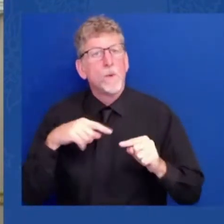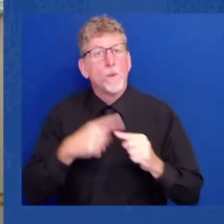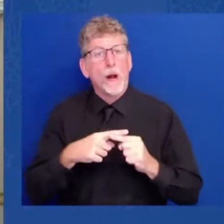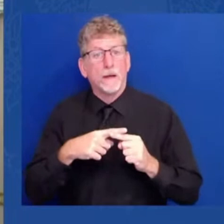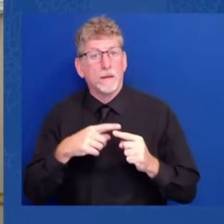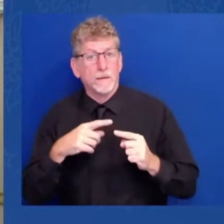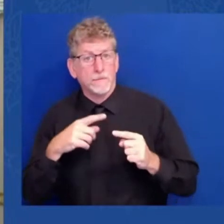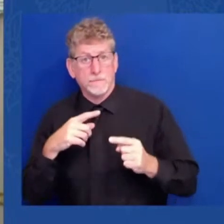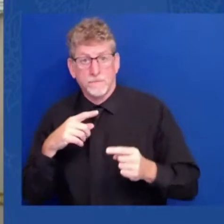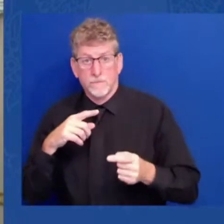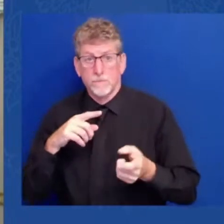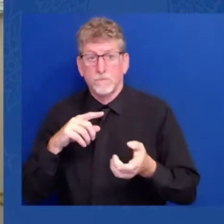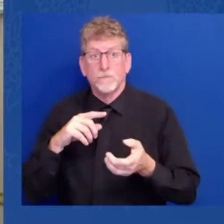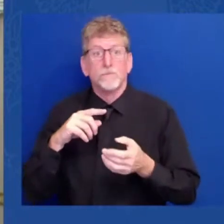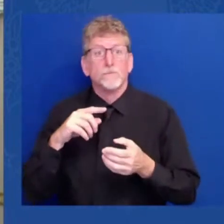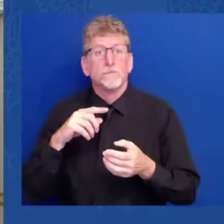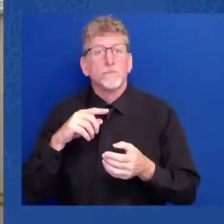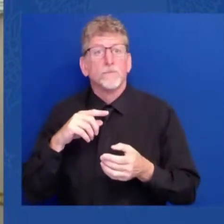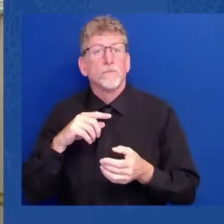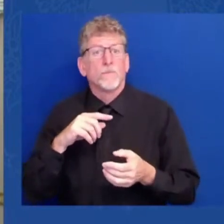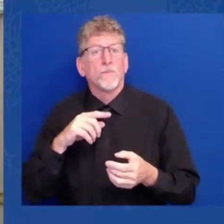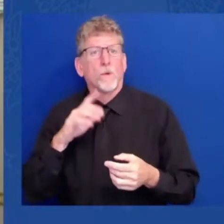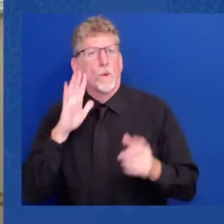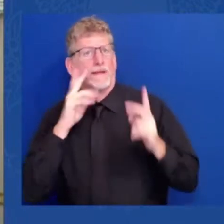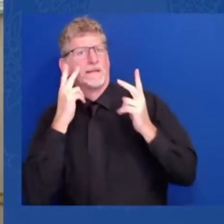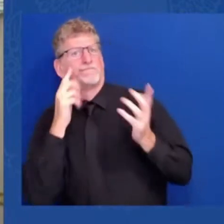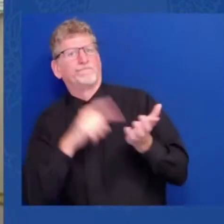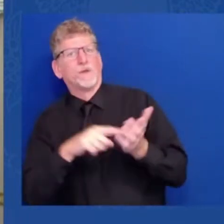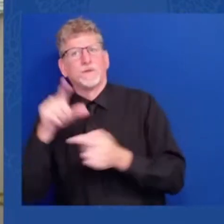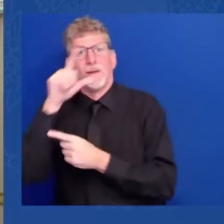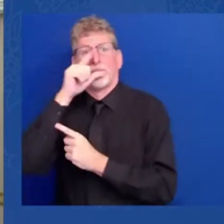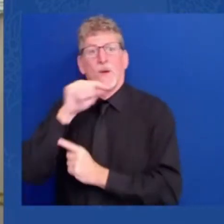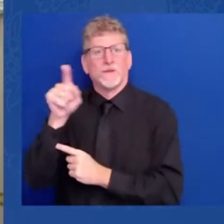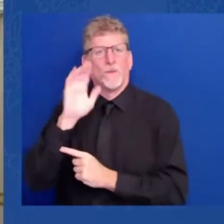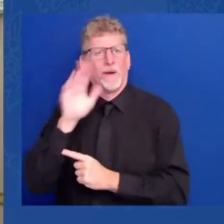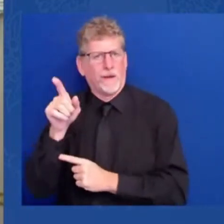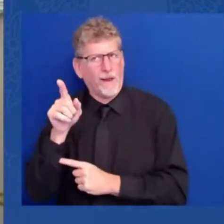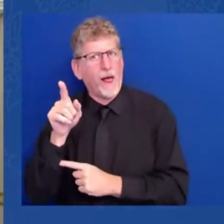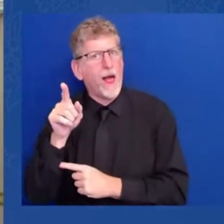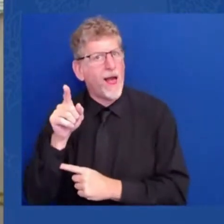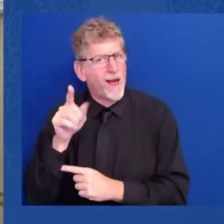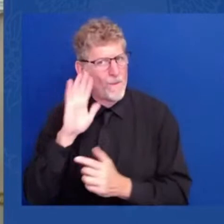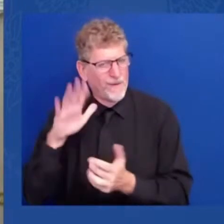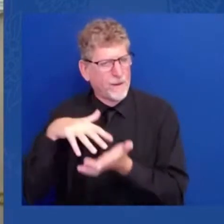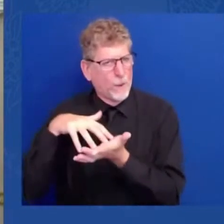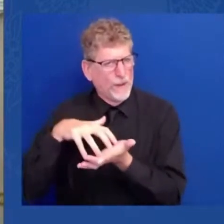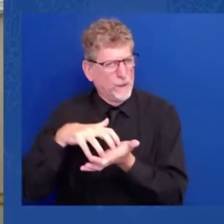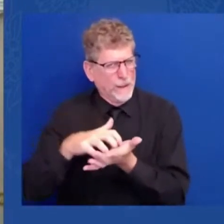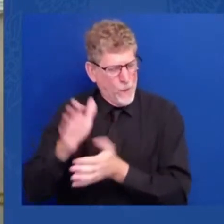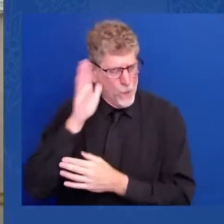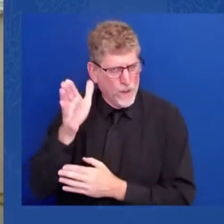those heroes in Ukraine. And now I'm off to Texas. Thank you very, very much. I know there's a lot of questions.